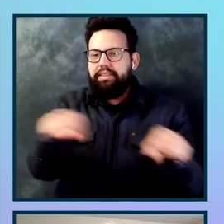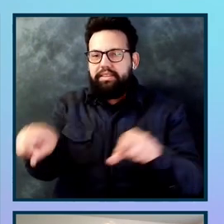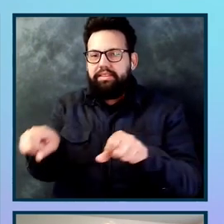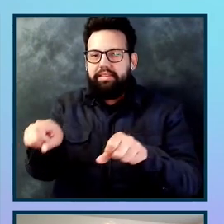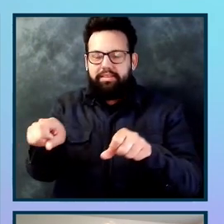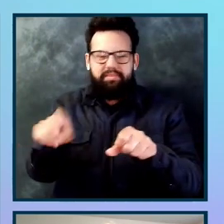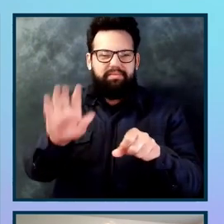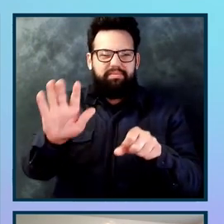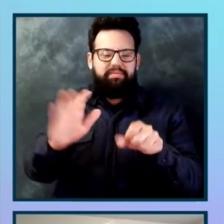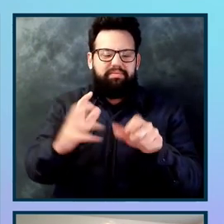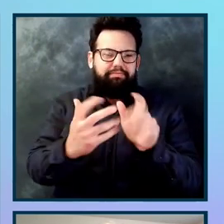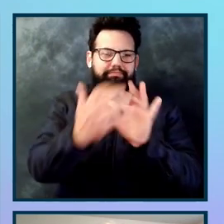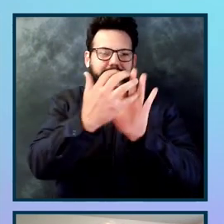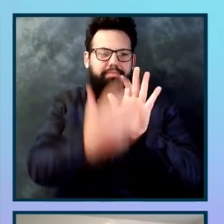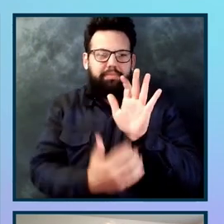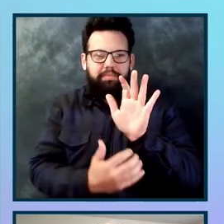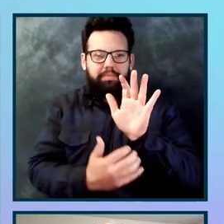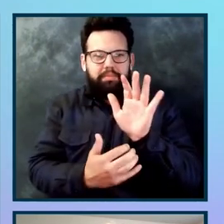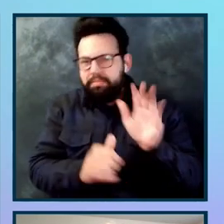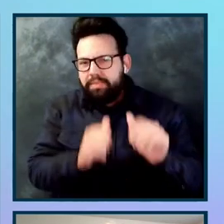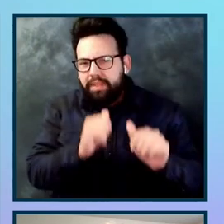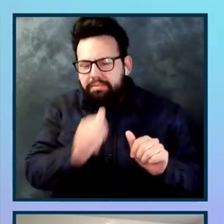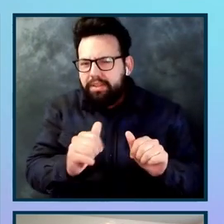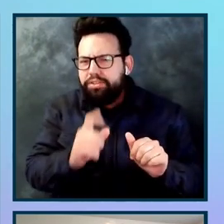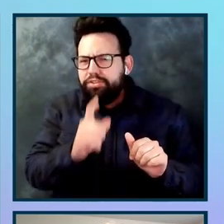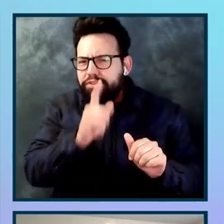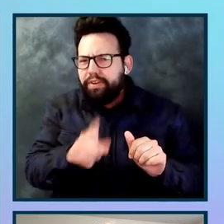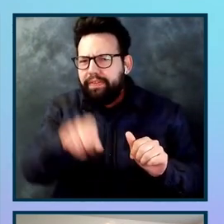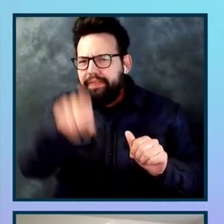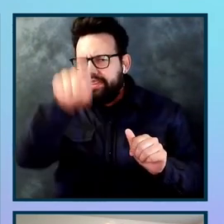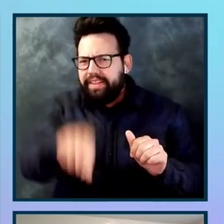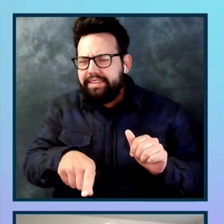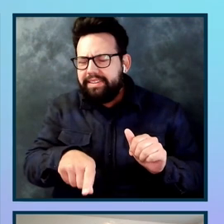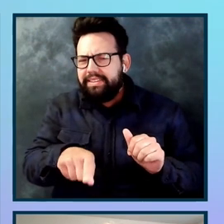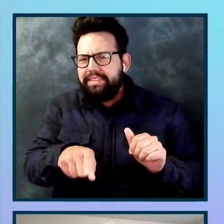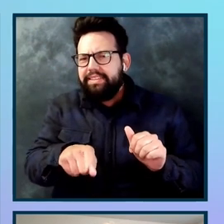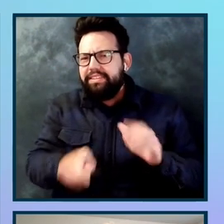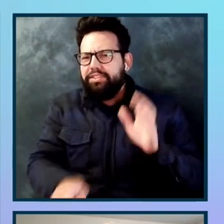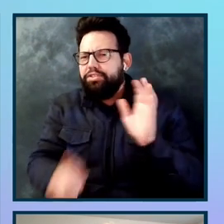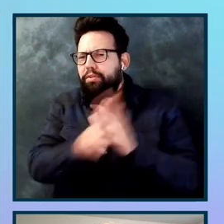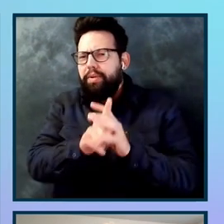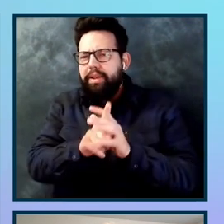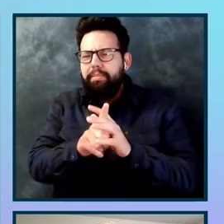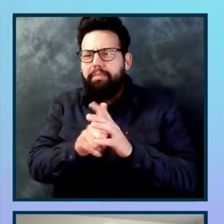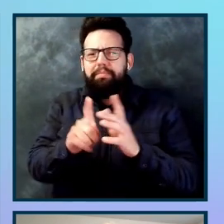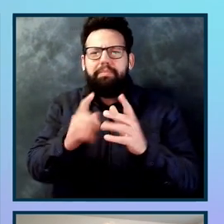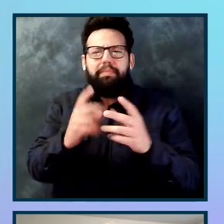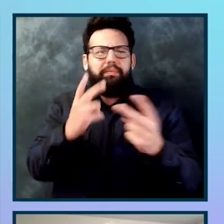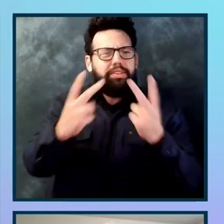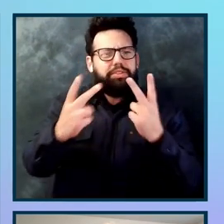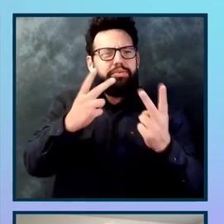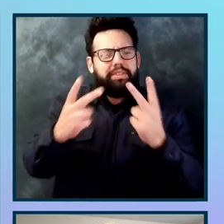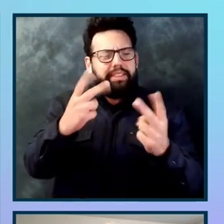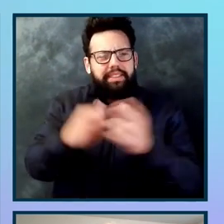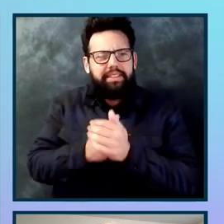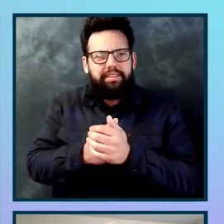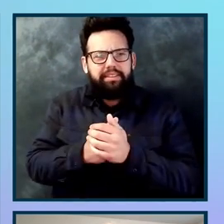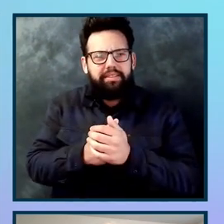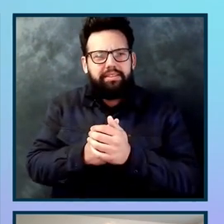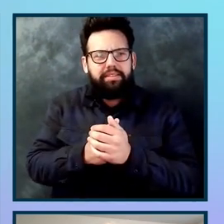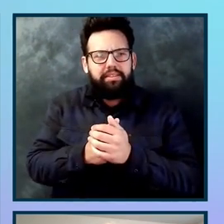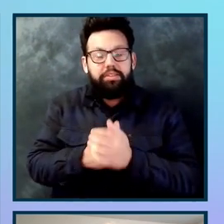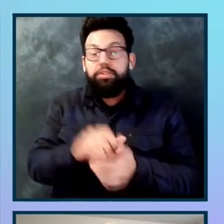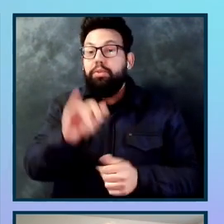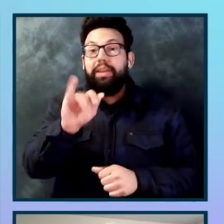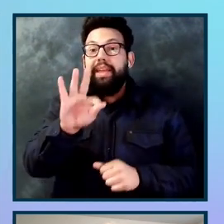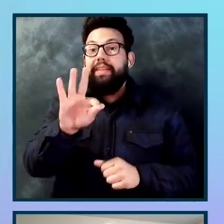any of this is showing up visually. So if you are not a screen reader user, I don't think you would know that it's there.